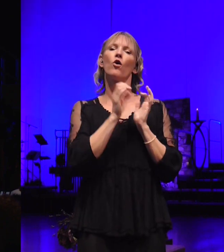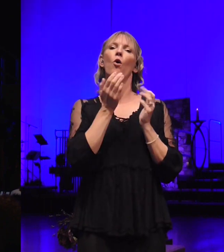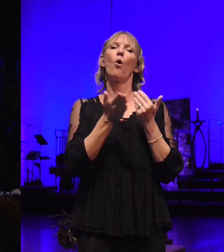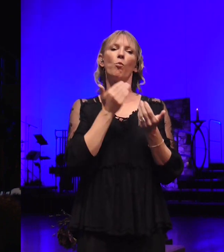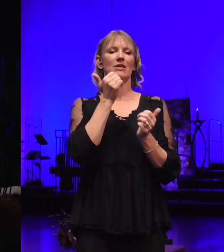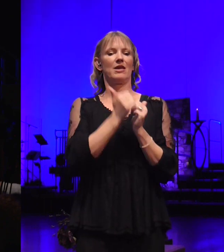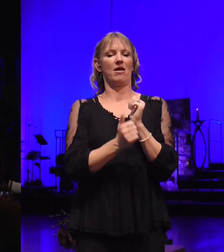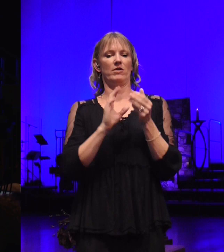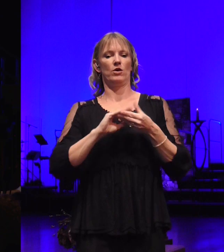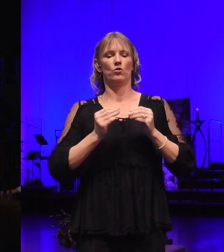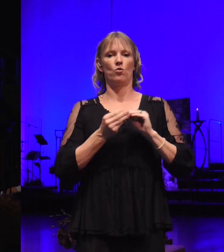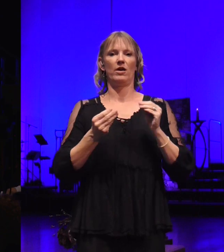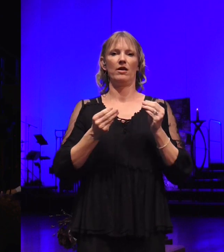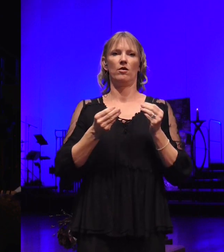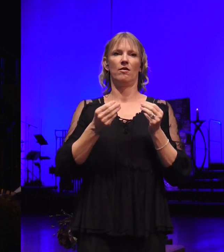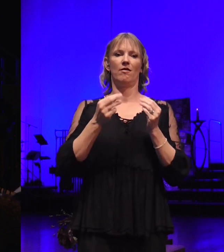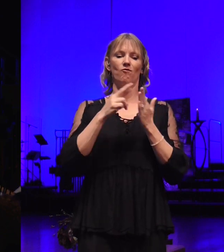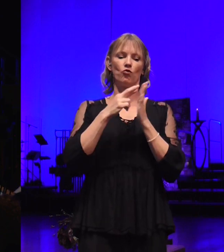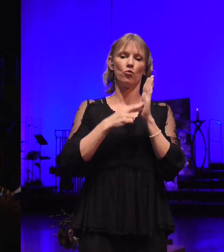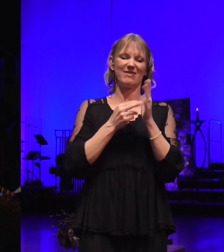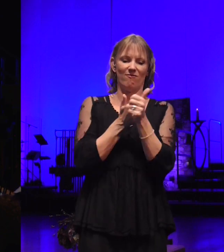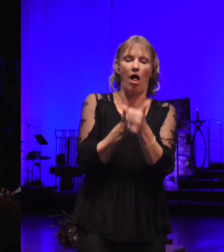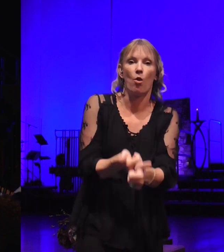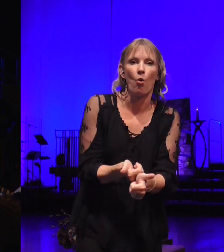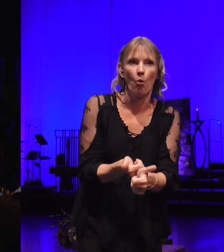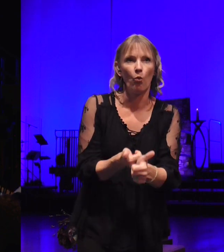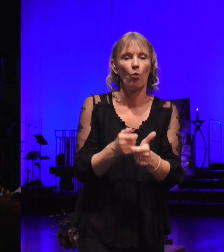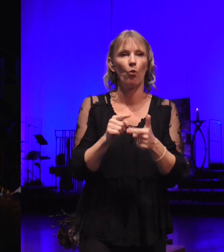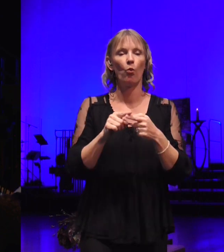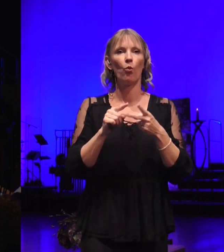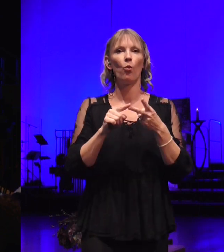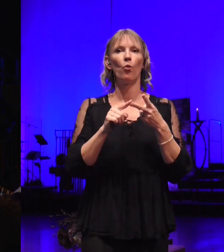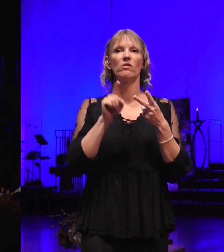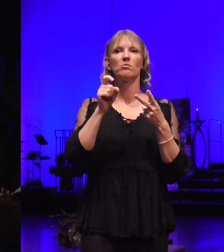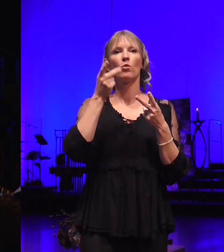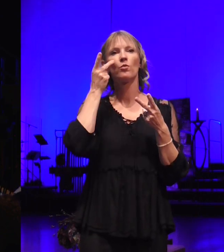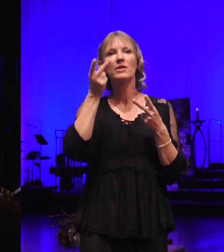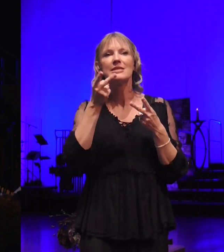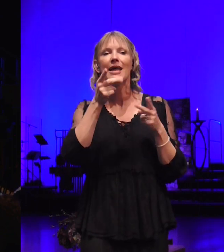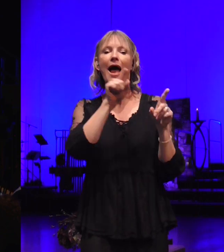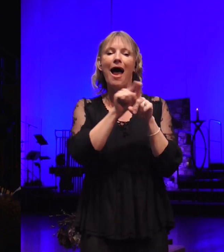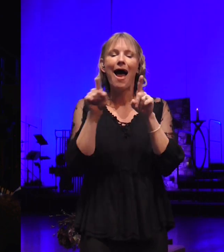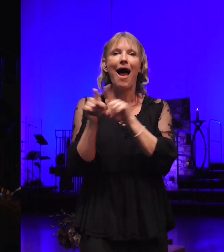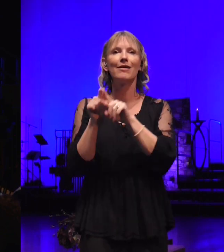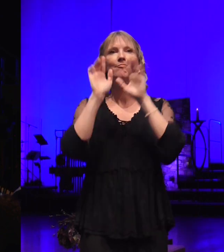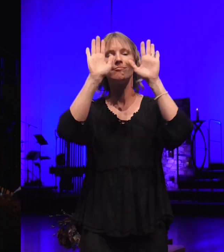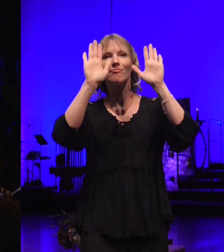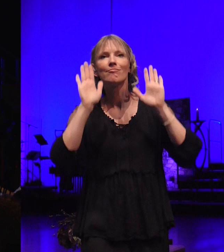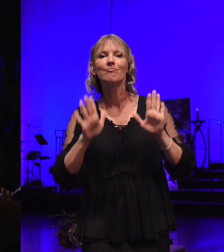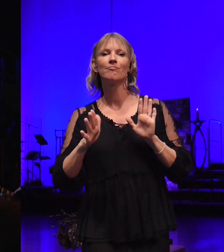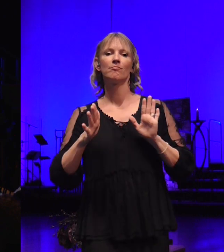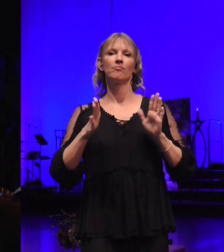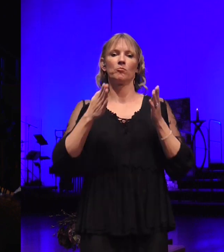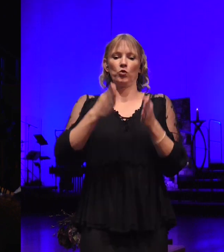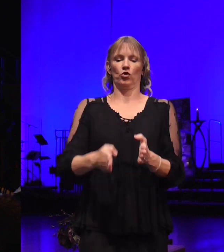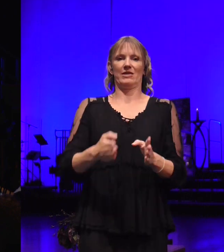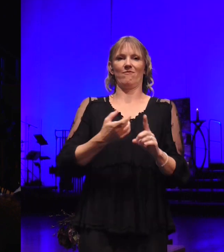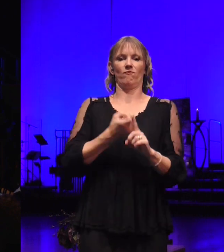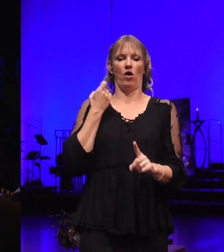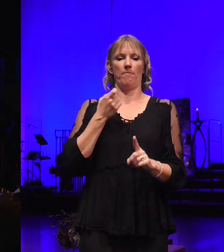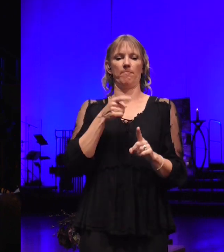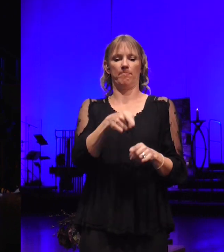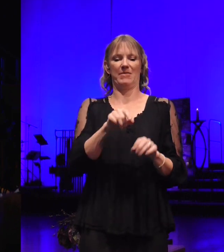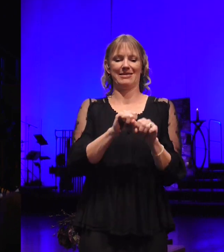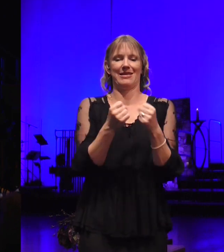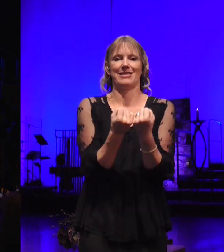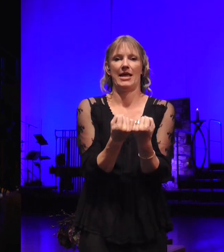parables who follows the rules, who's supposed to be seen as an exemplary member of society. And